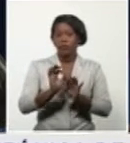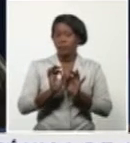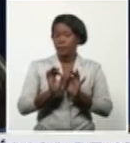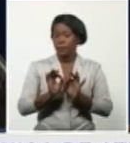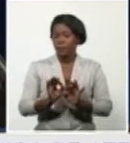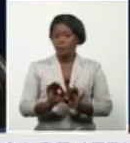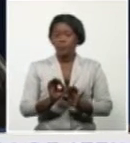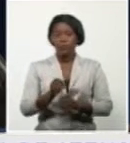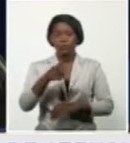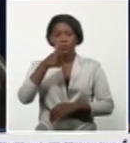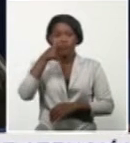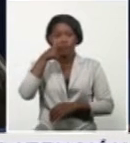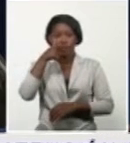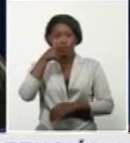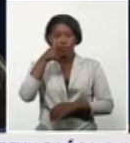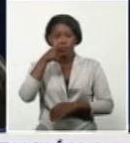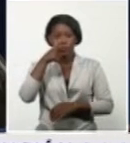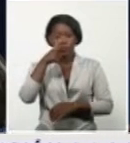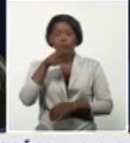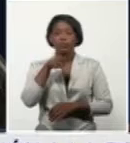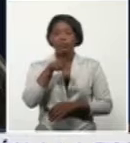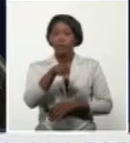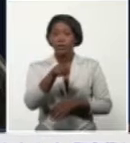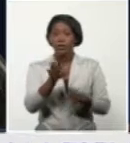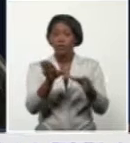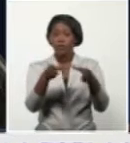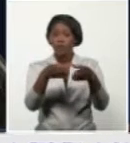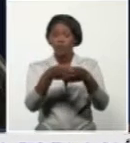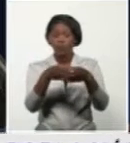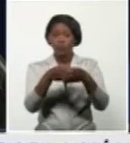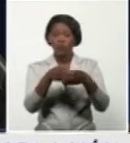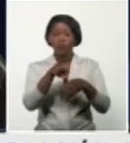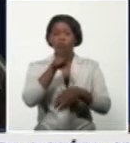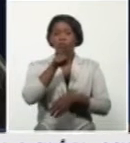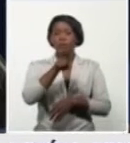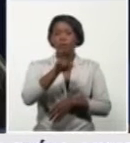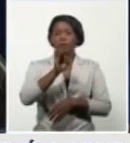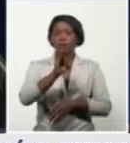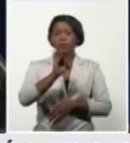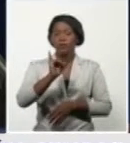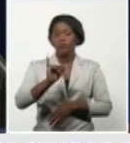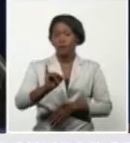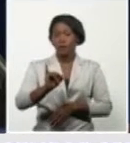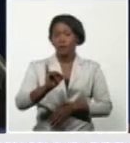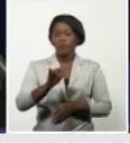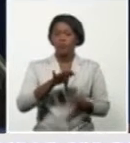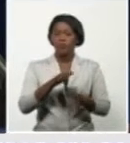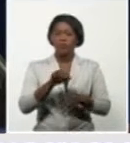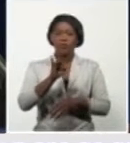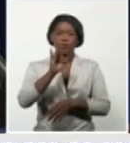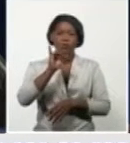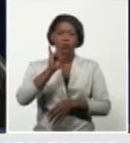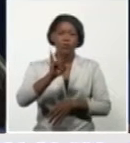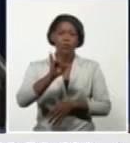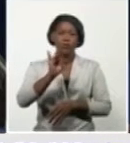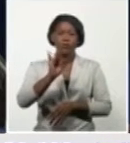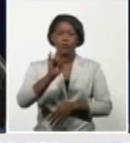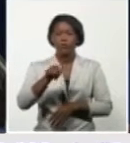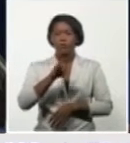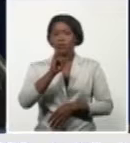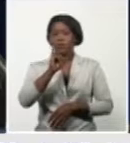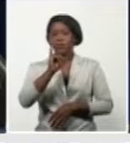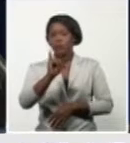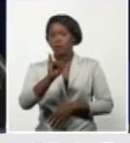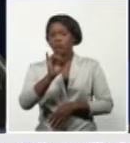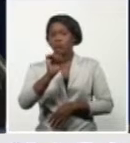hospitals. These are the active cases that we have in the country today. Out of them, 176,